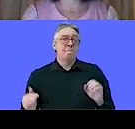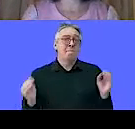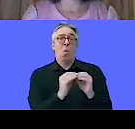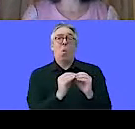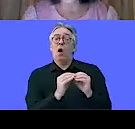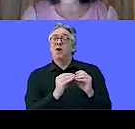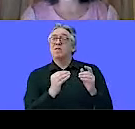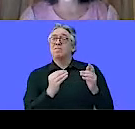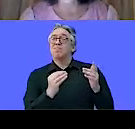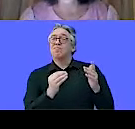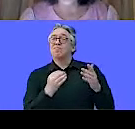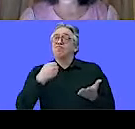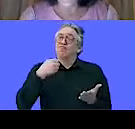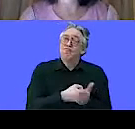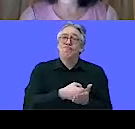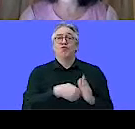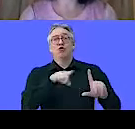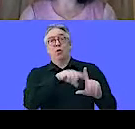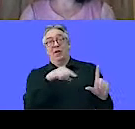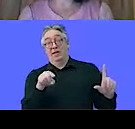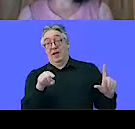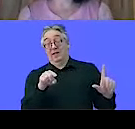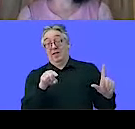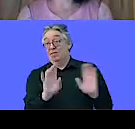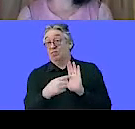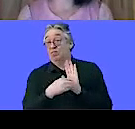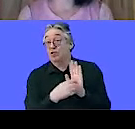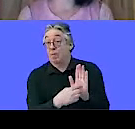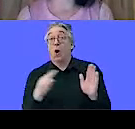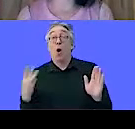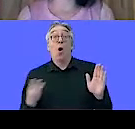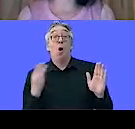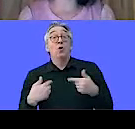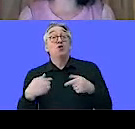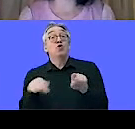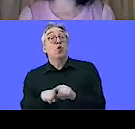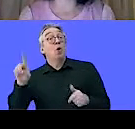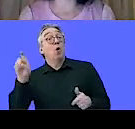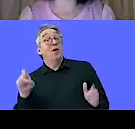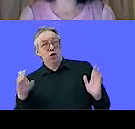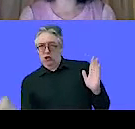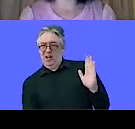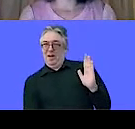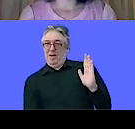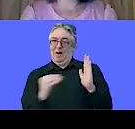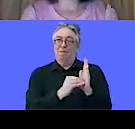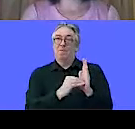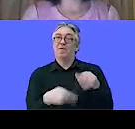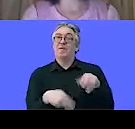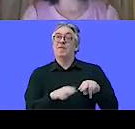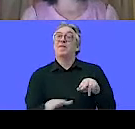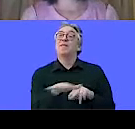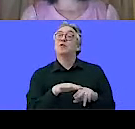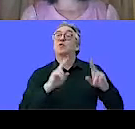statistics, including inclusion of the Washington Group questions across the other national surveys, and be